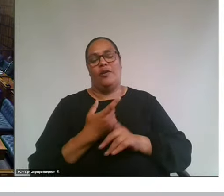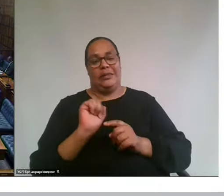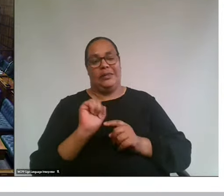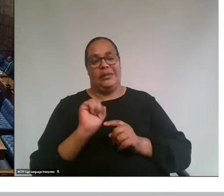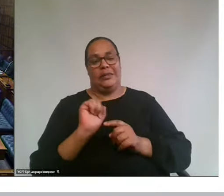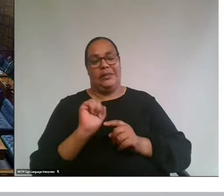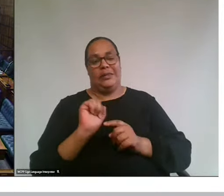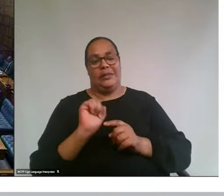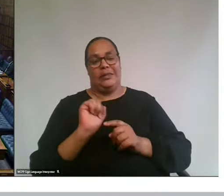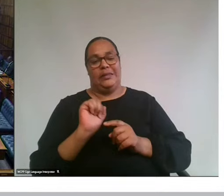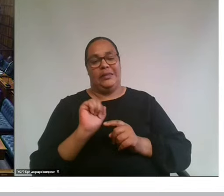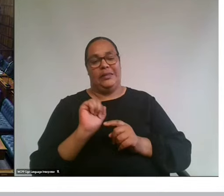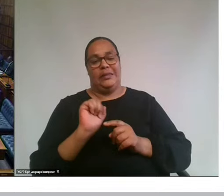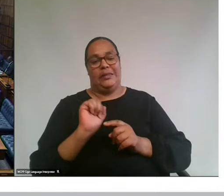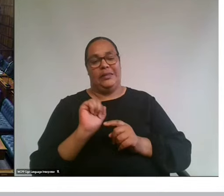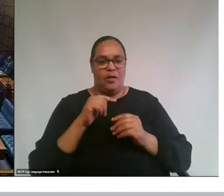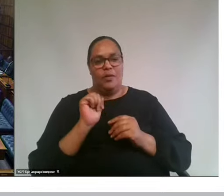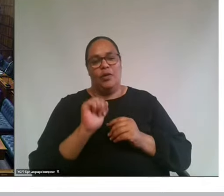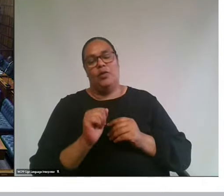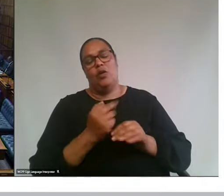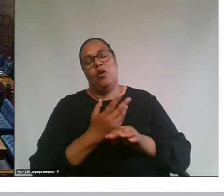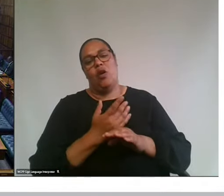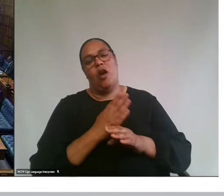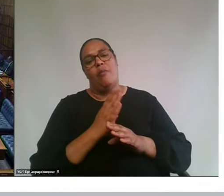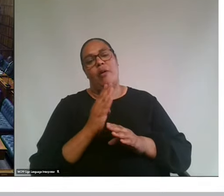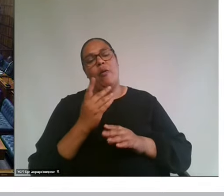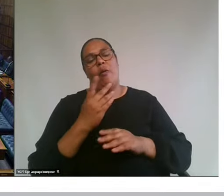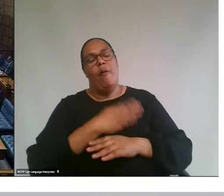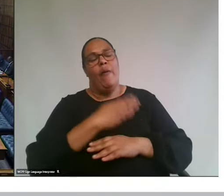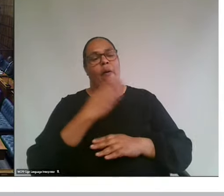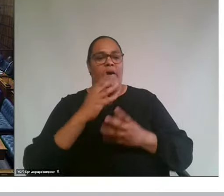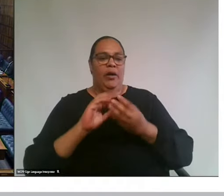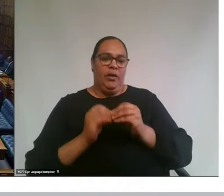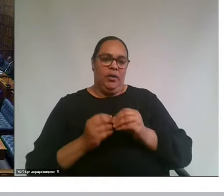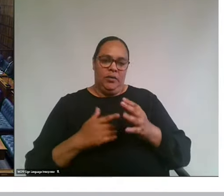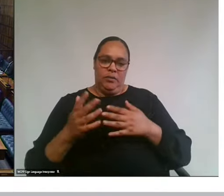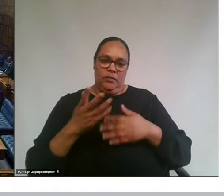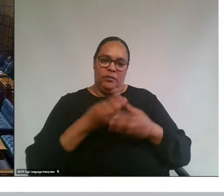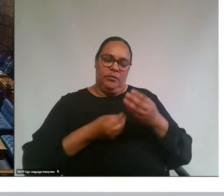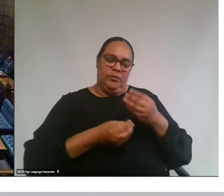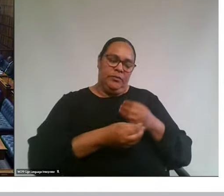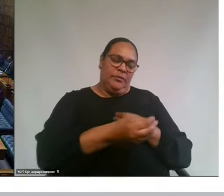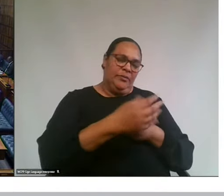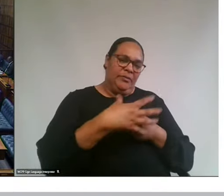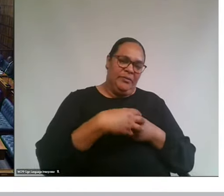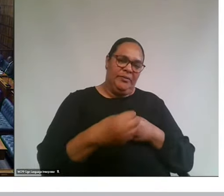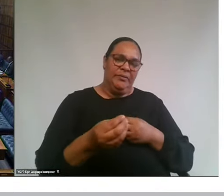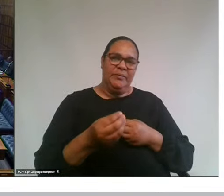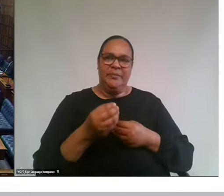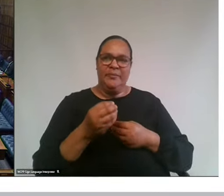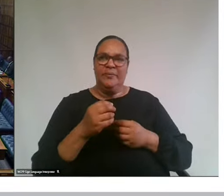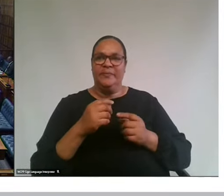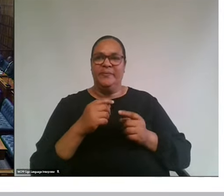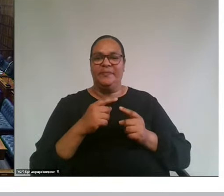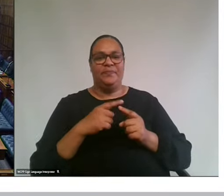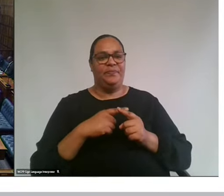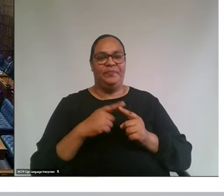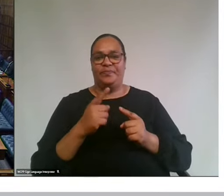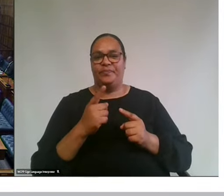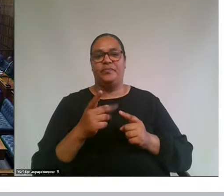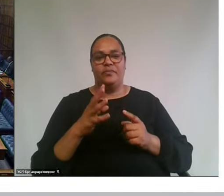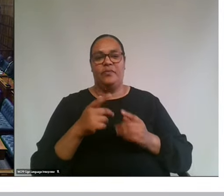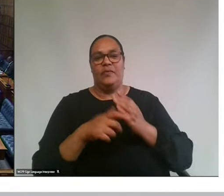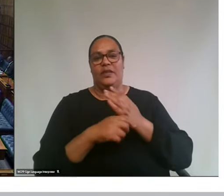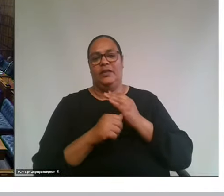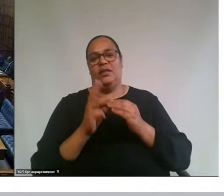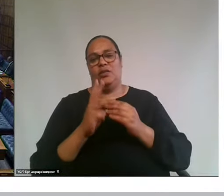and if you're thinking of the carbon border adjustments so any of our exports that come out uh now will have to be taxed in